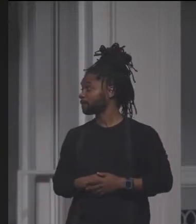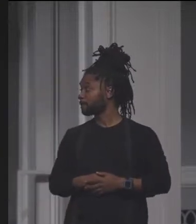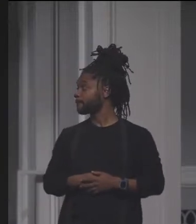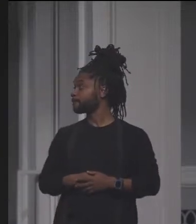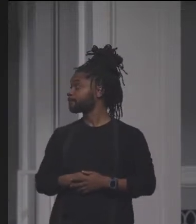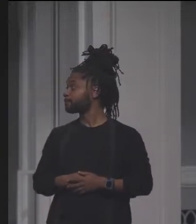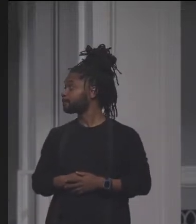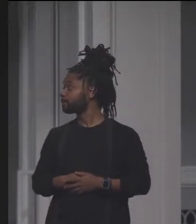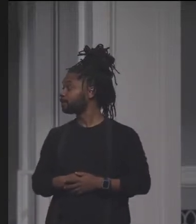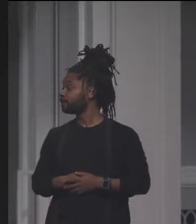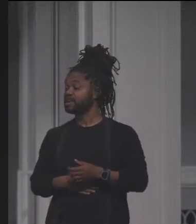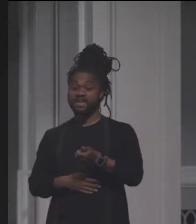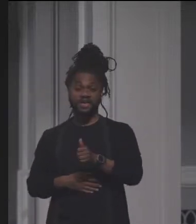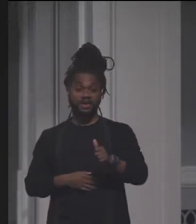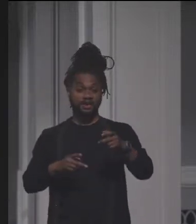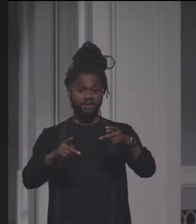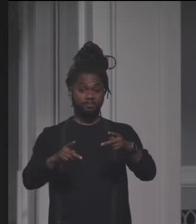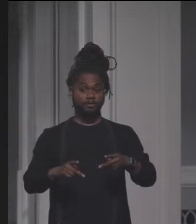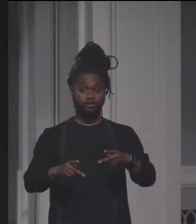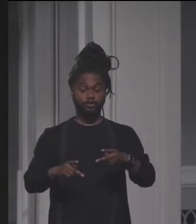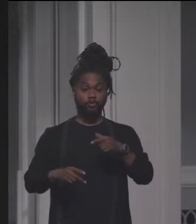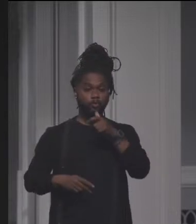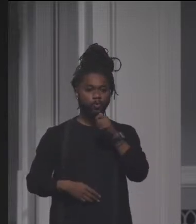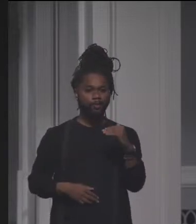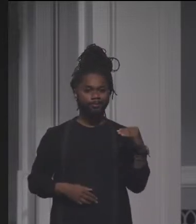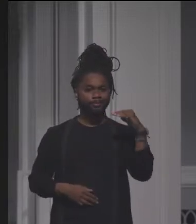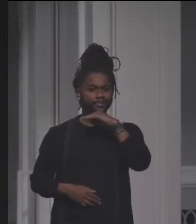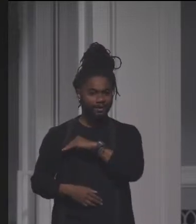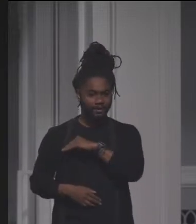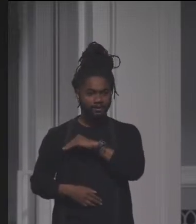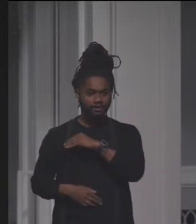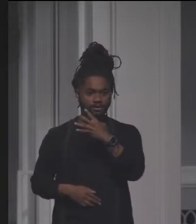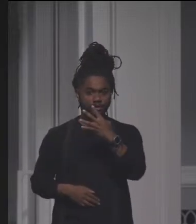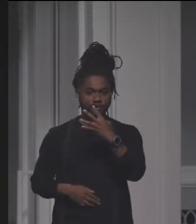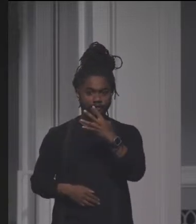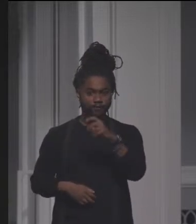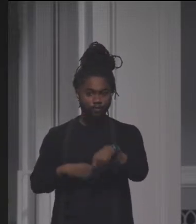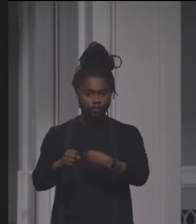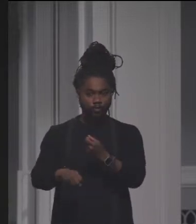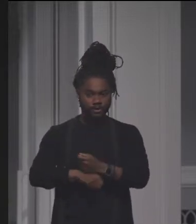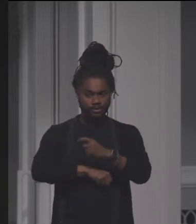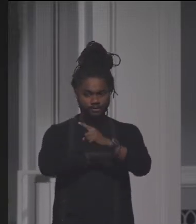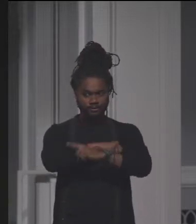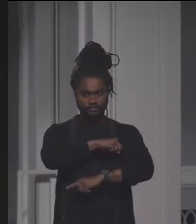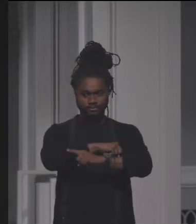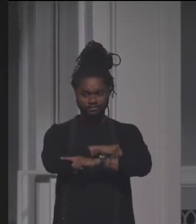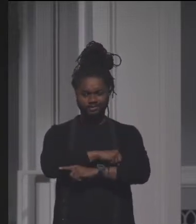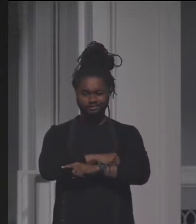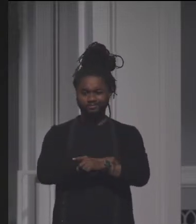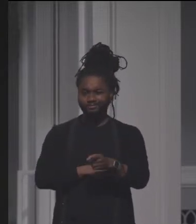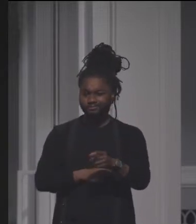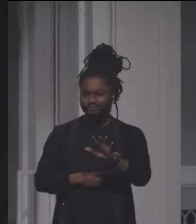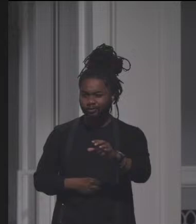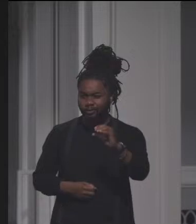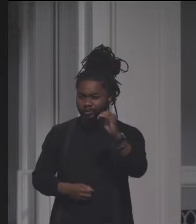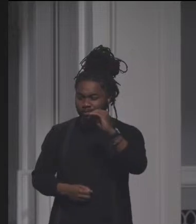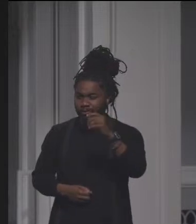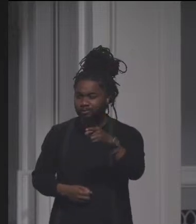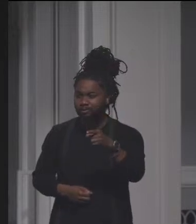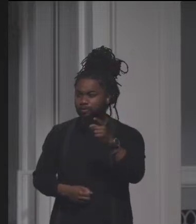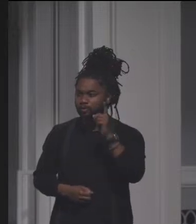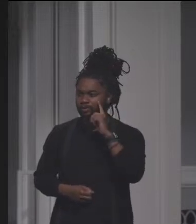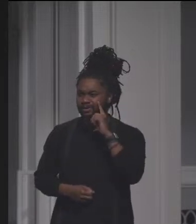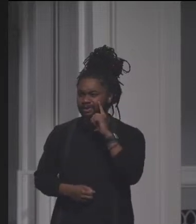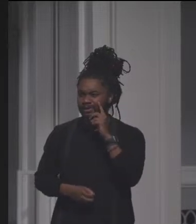Anyone lying under oath, 4 years. So you tell me, like, how hard was it